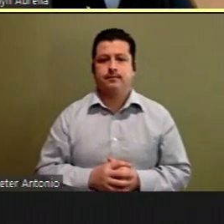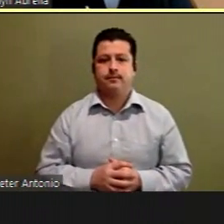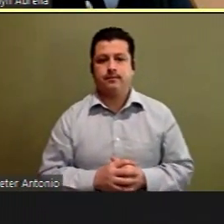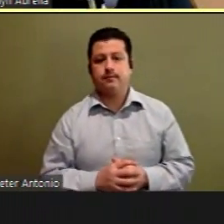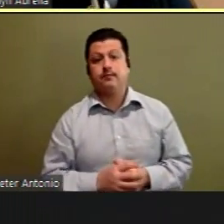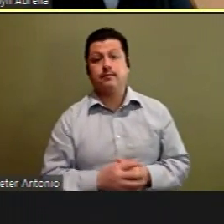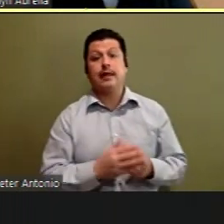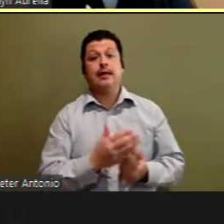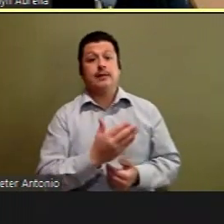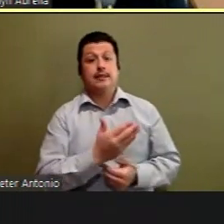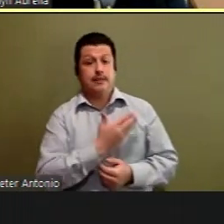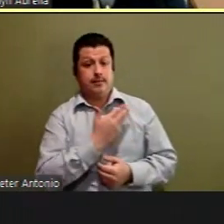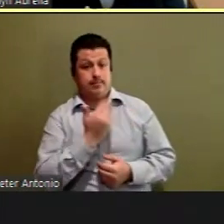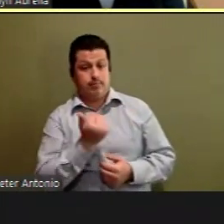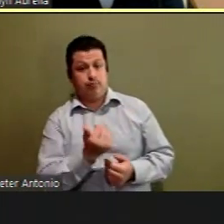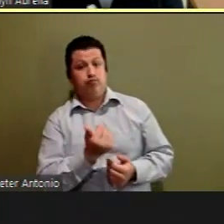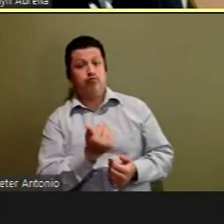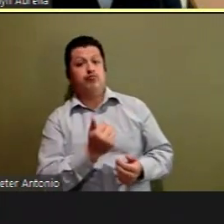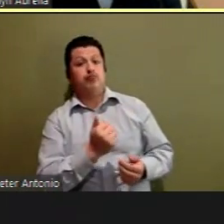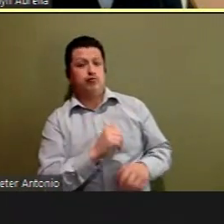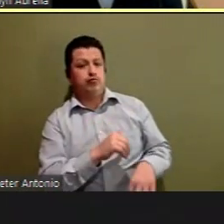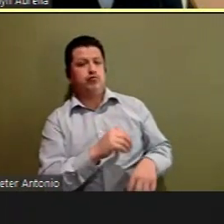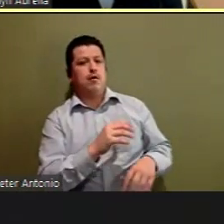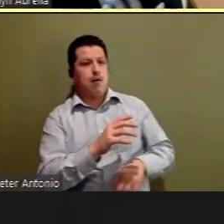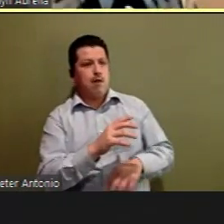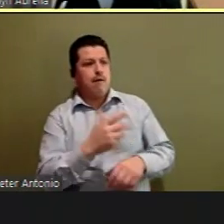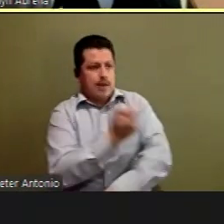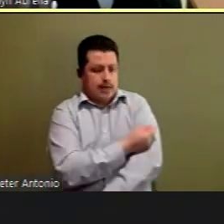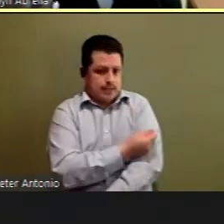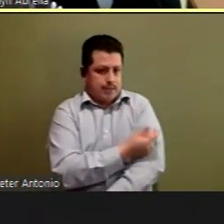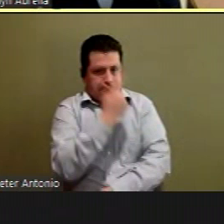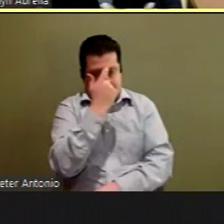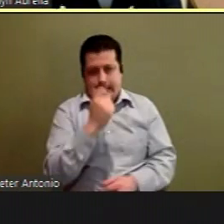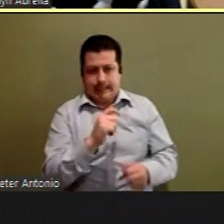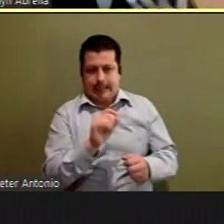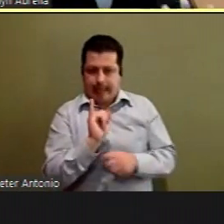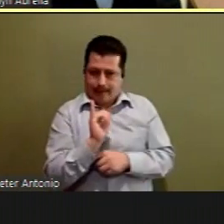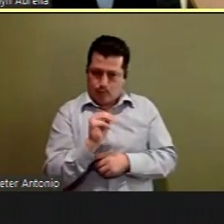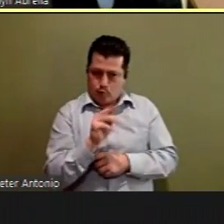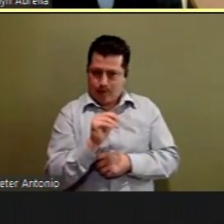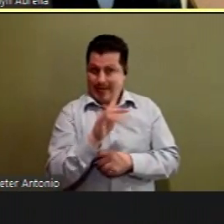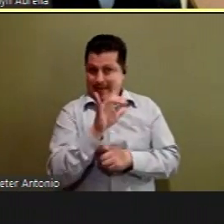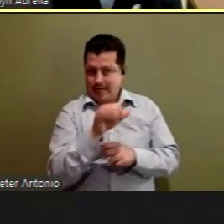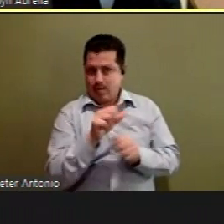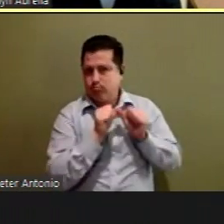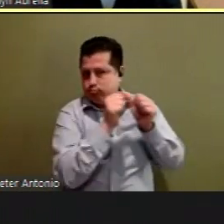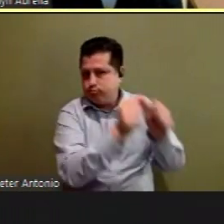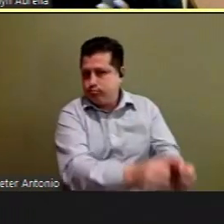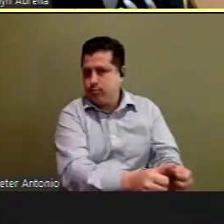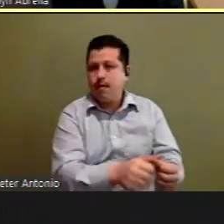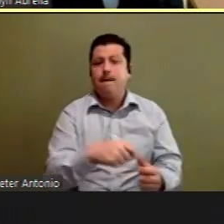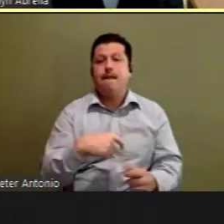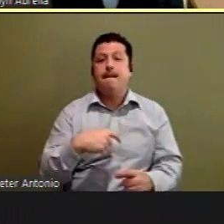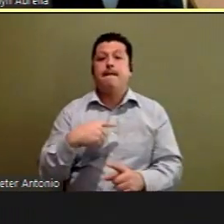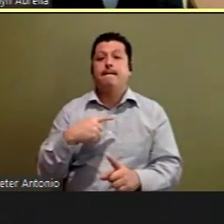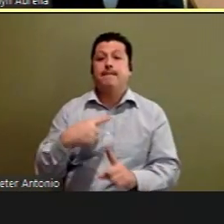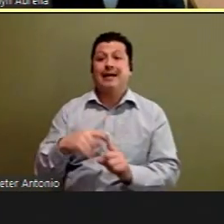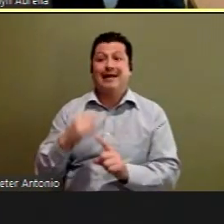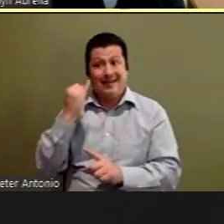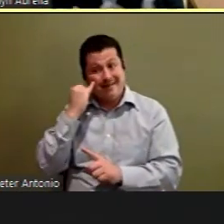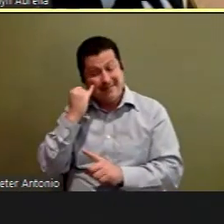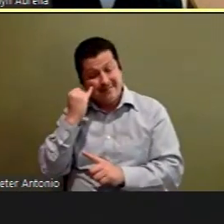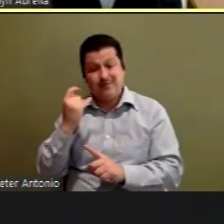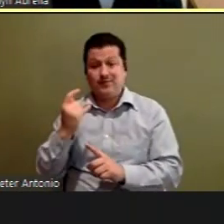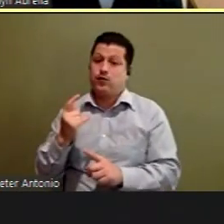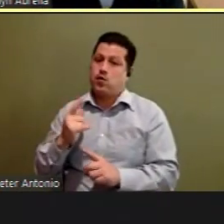because of the length of time of immunity, but also because contracting the virus can have long-term effects, even for people who are asymptomatic.